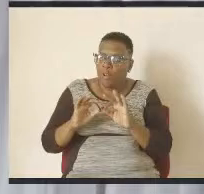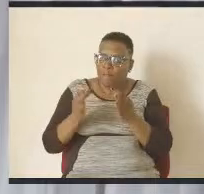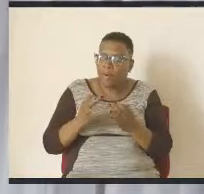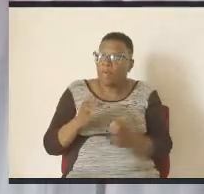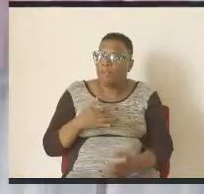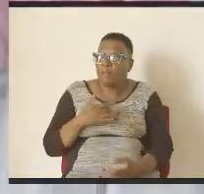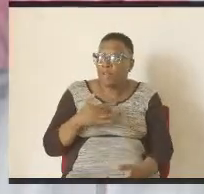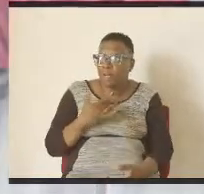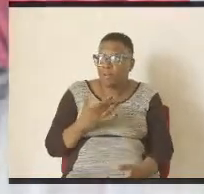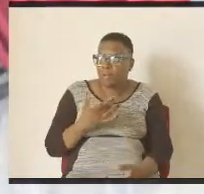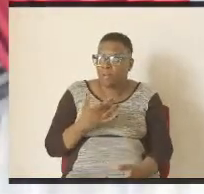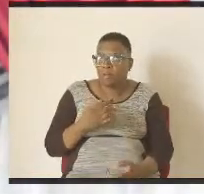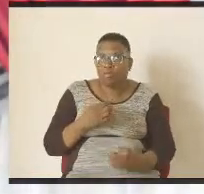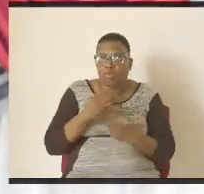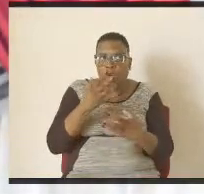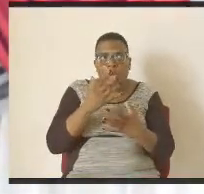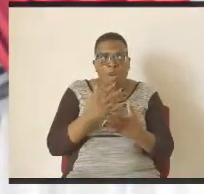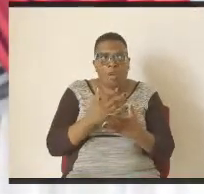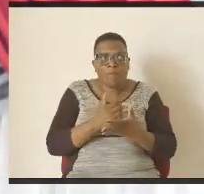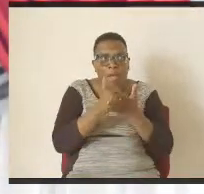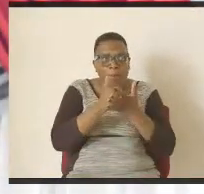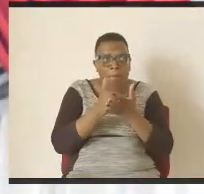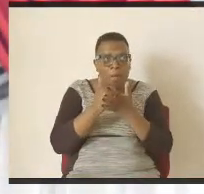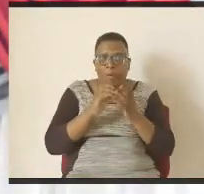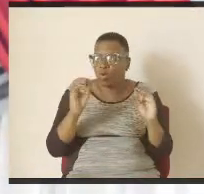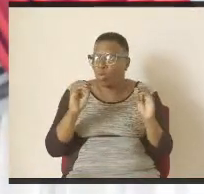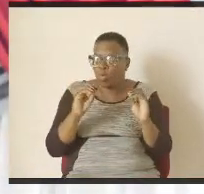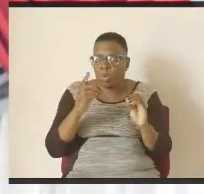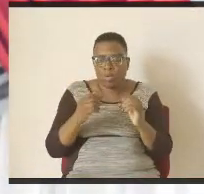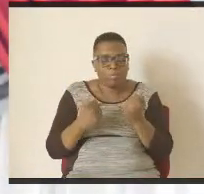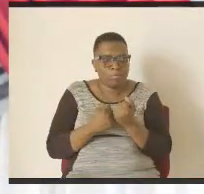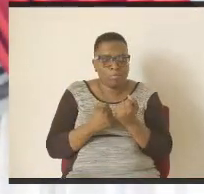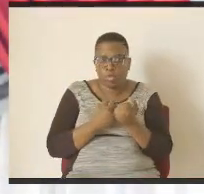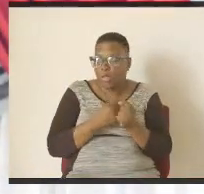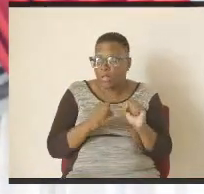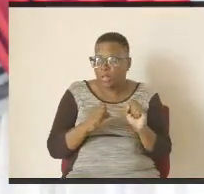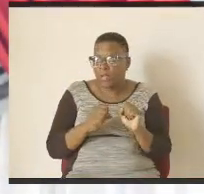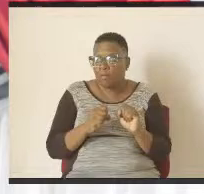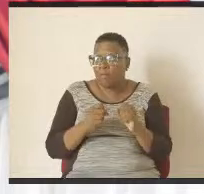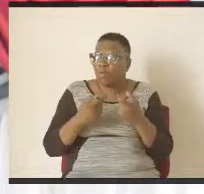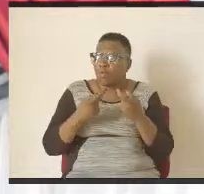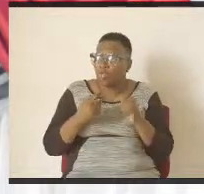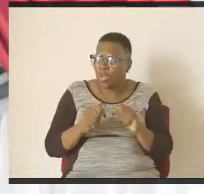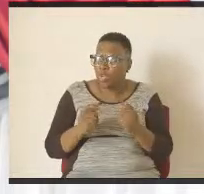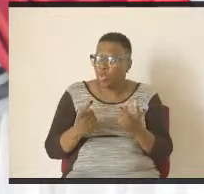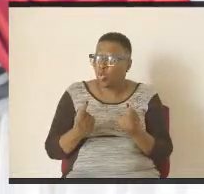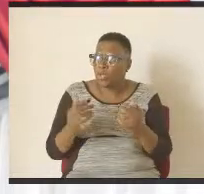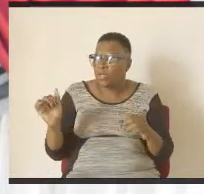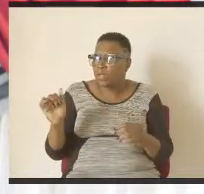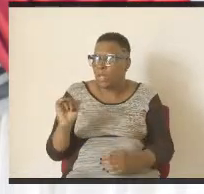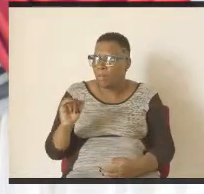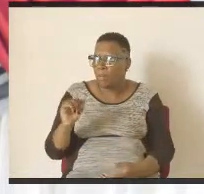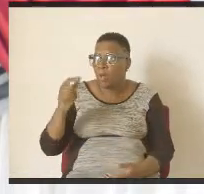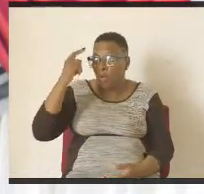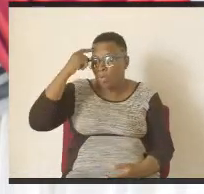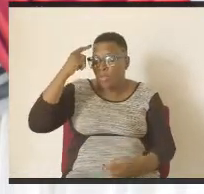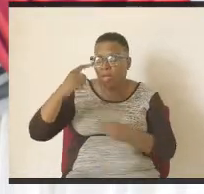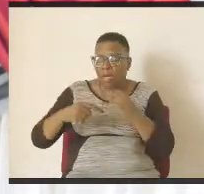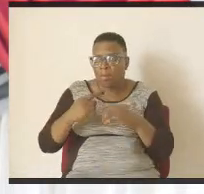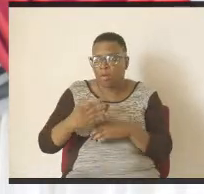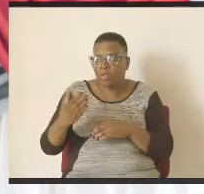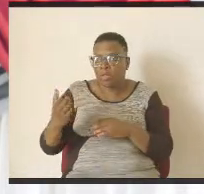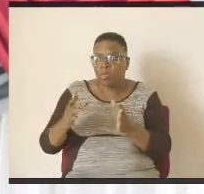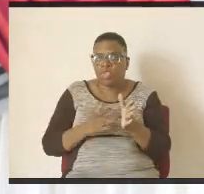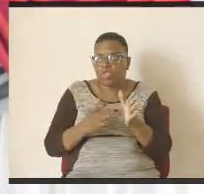feeling, crying out for help with no one to rescue. And we're trying to do the same thing when we think about the things with Jesus,